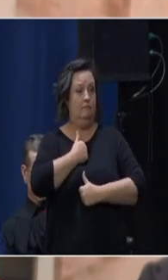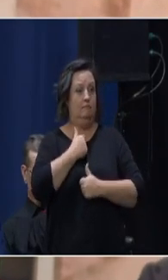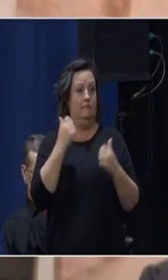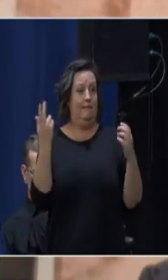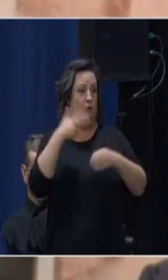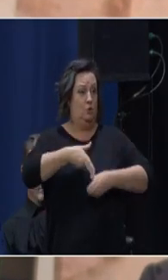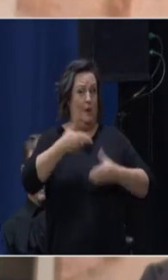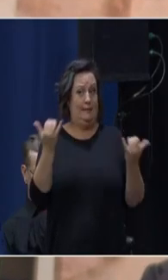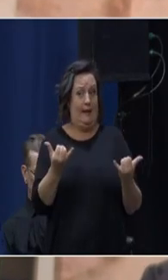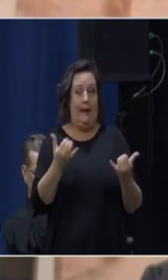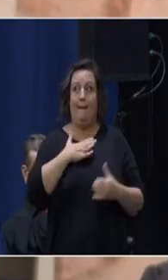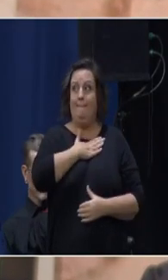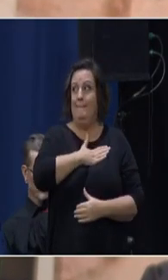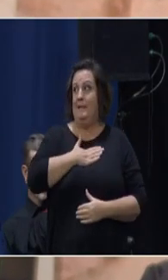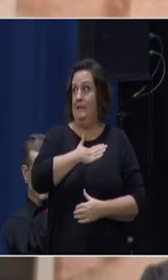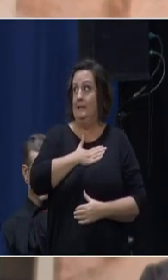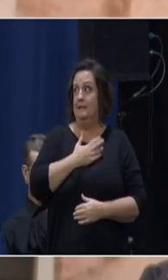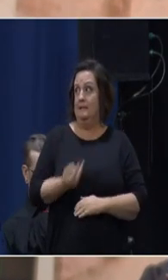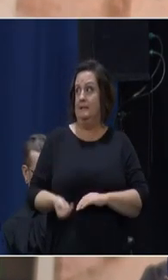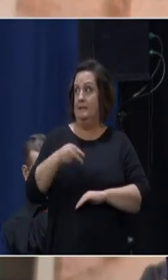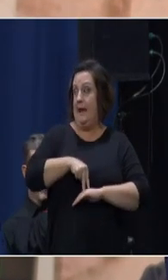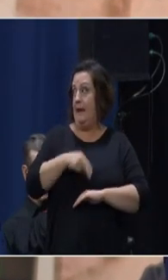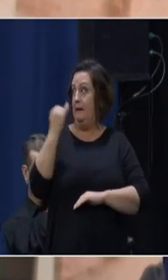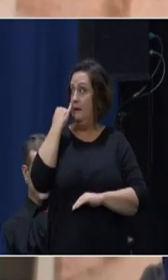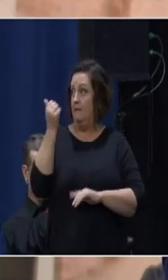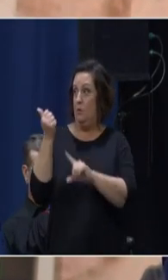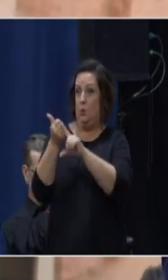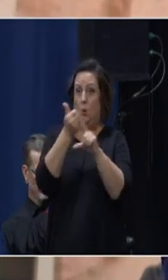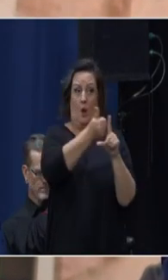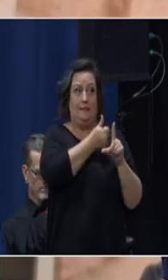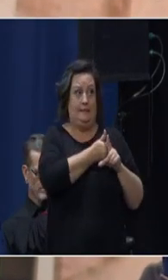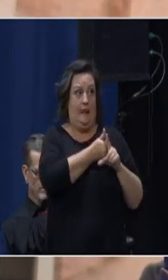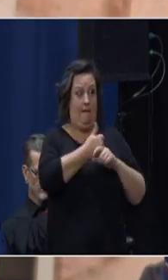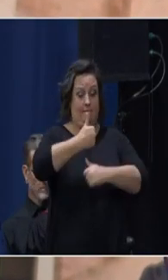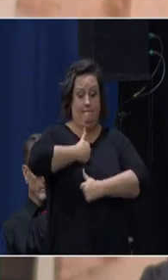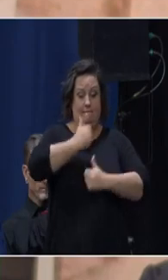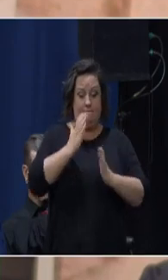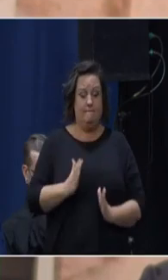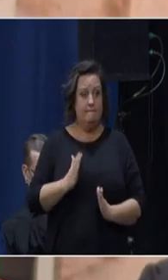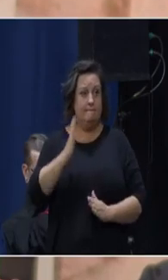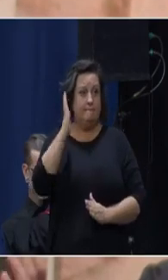Please stand if you are an active duty or a veteran.